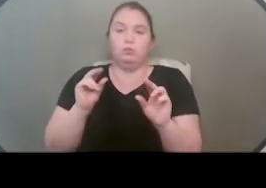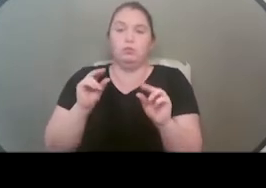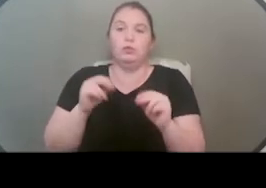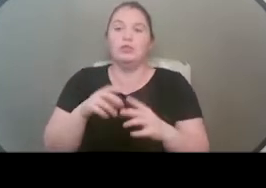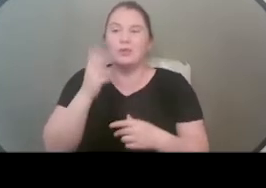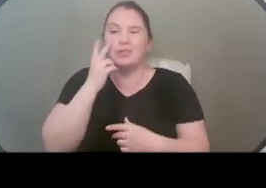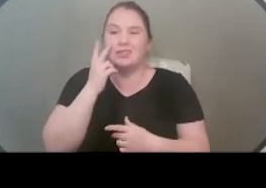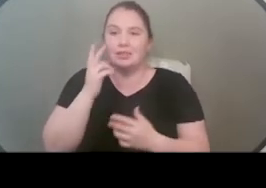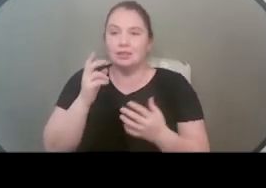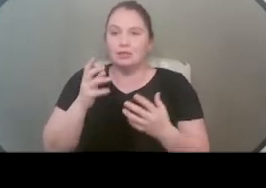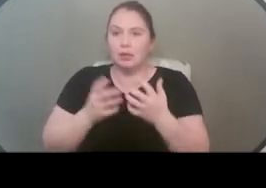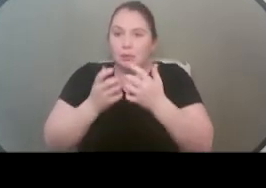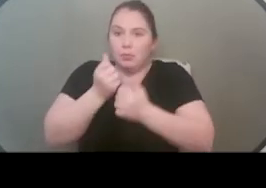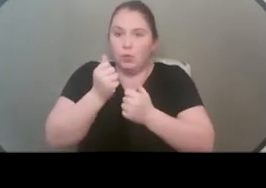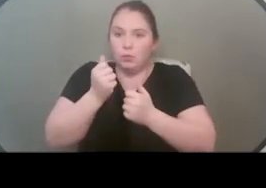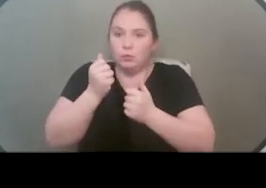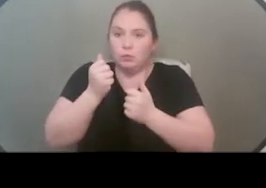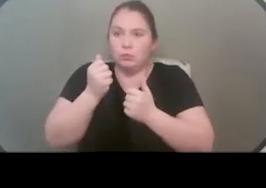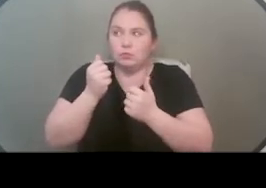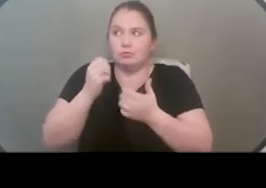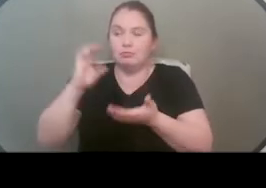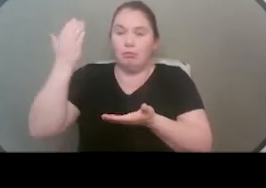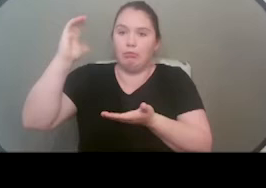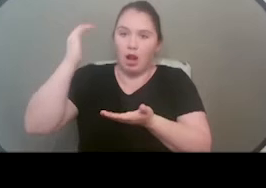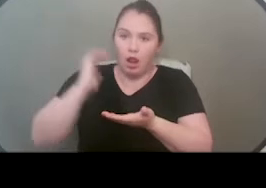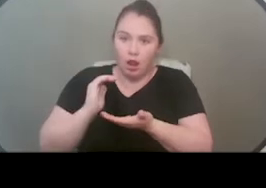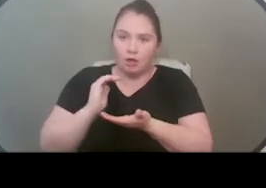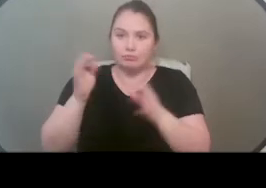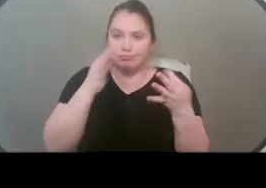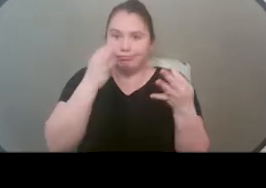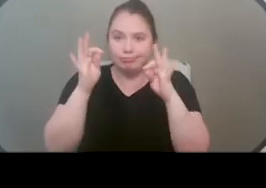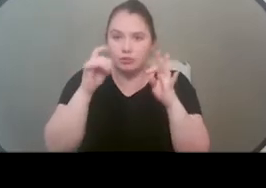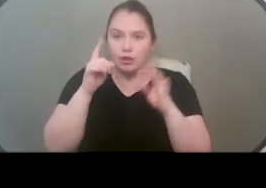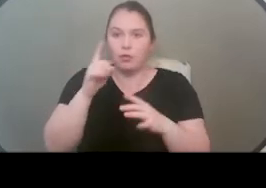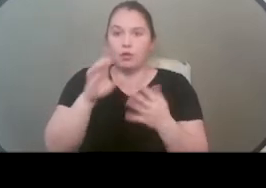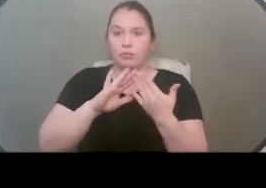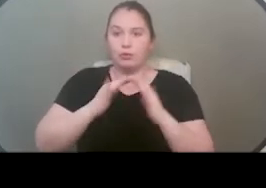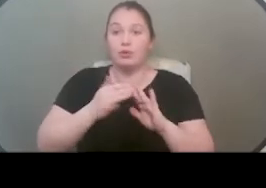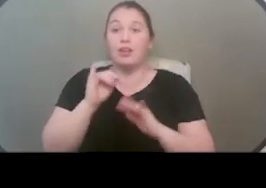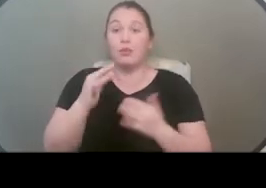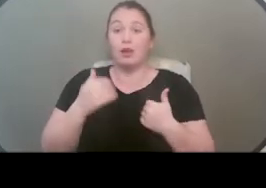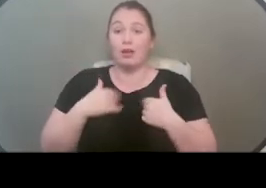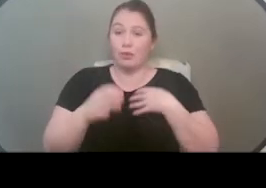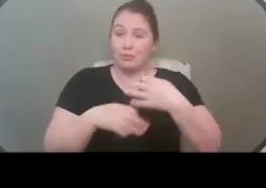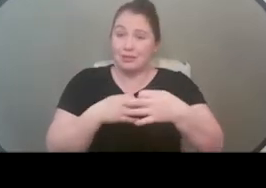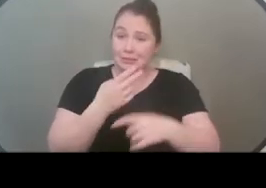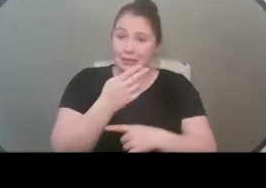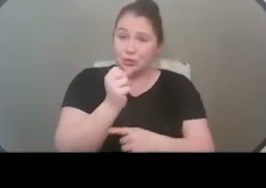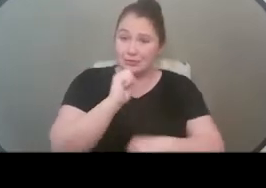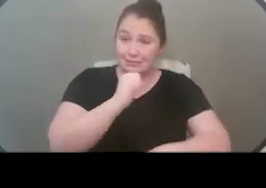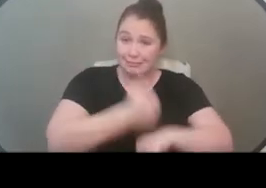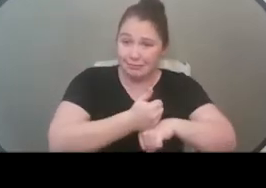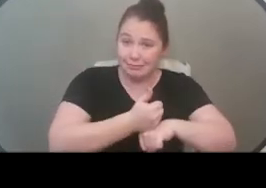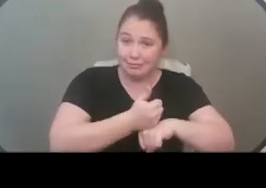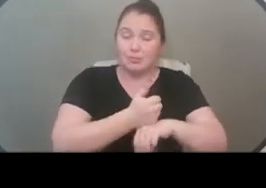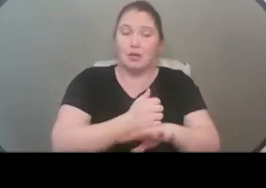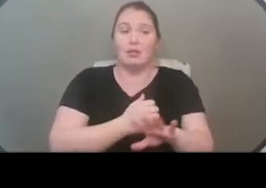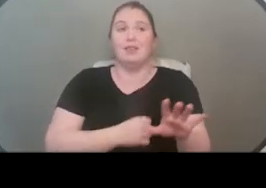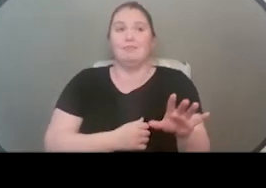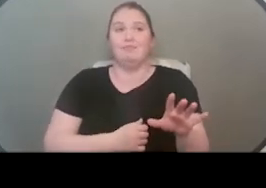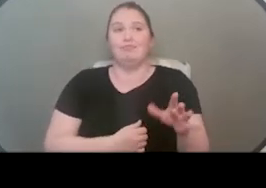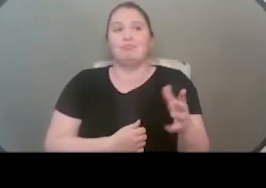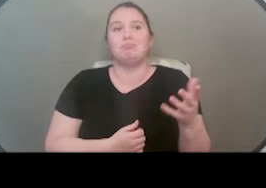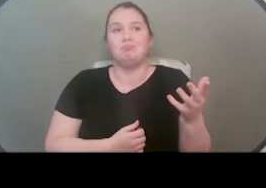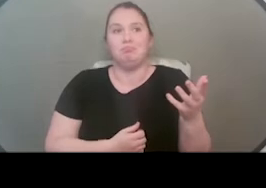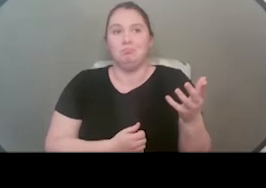least disturbing to the population. You know, if we were to build a replacement high school there, you could